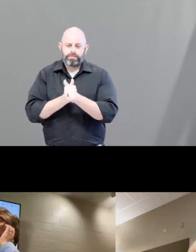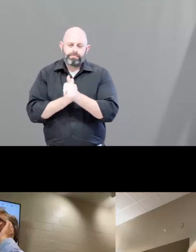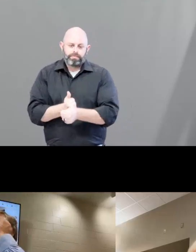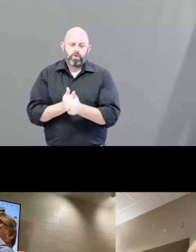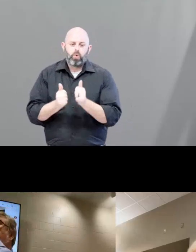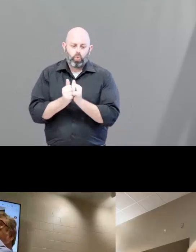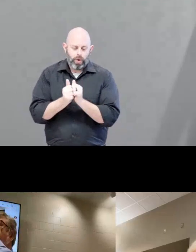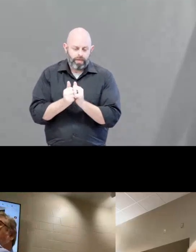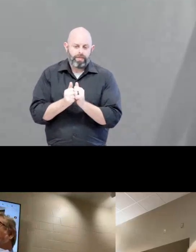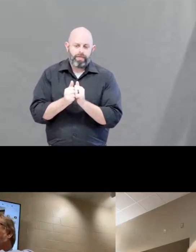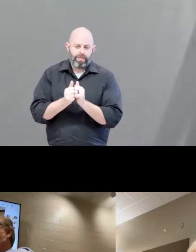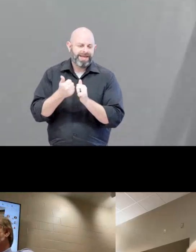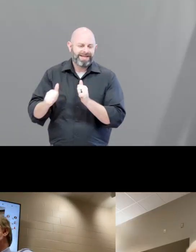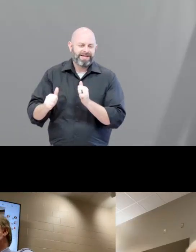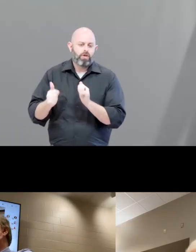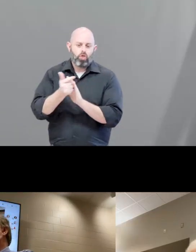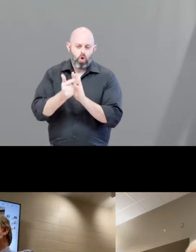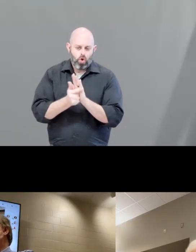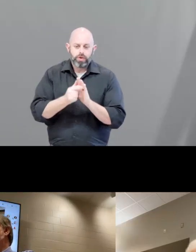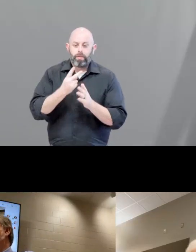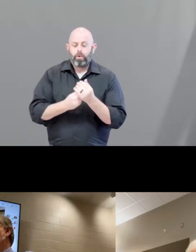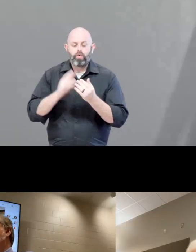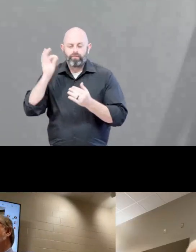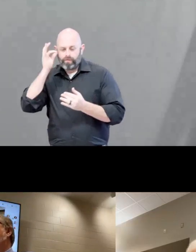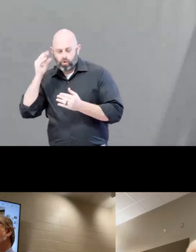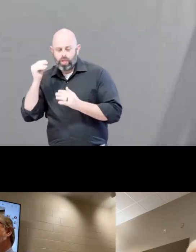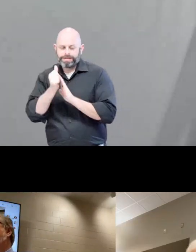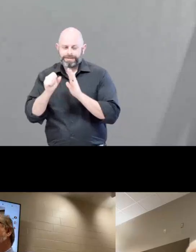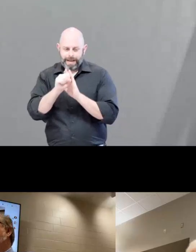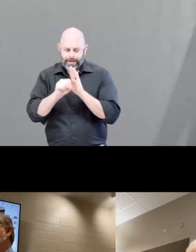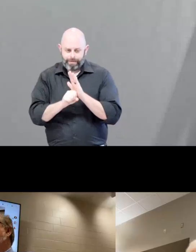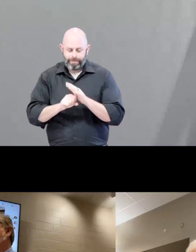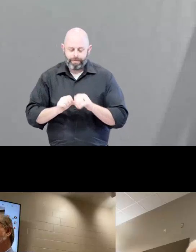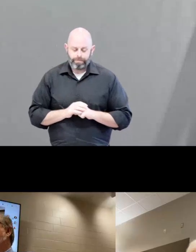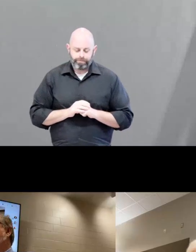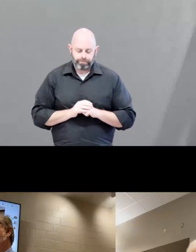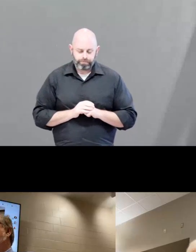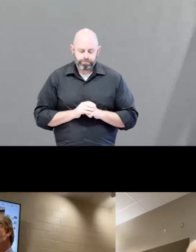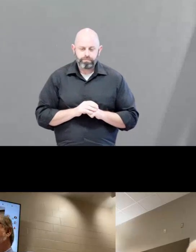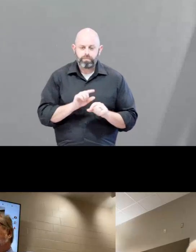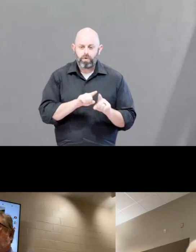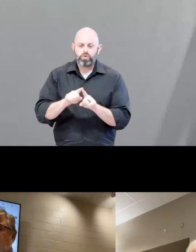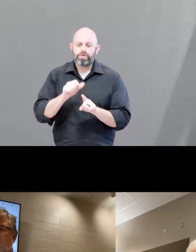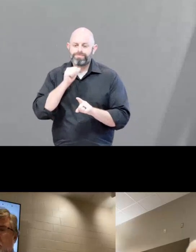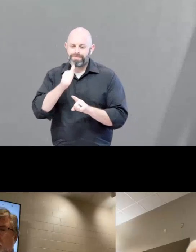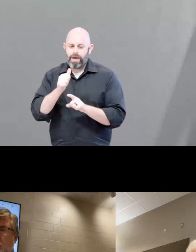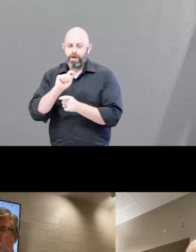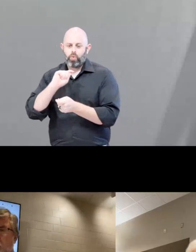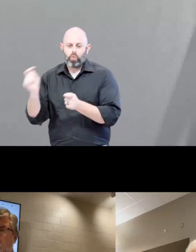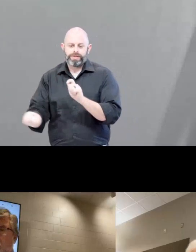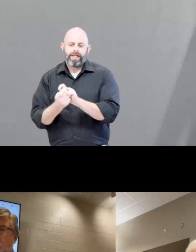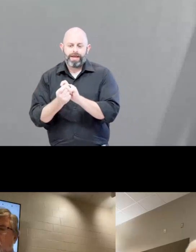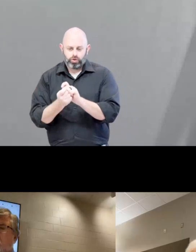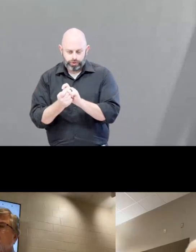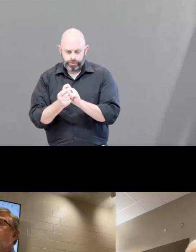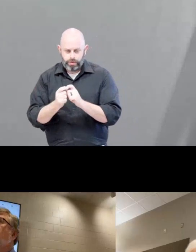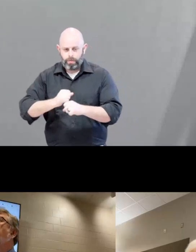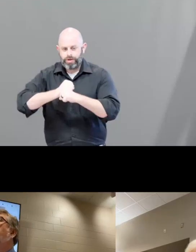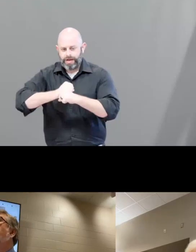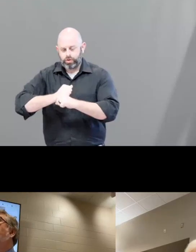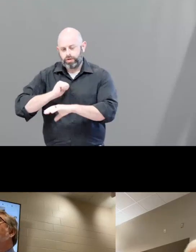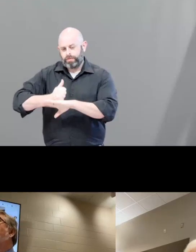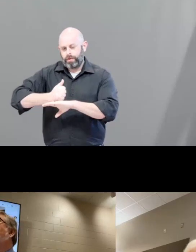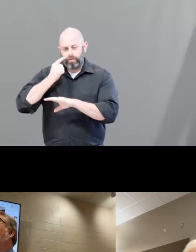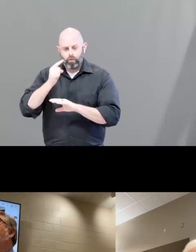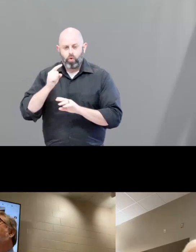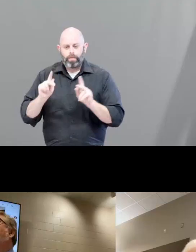with applicable law, both federal and state. There's also non-retaliation protections in place